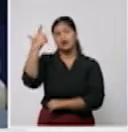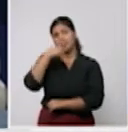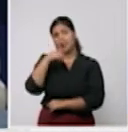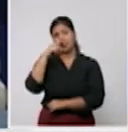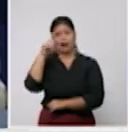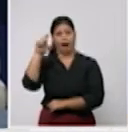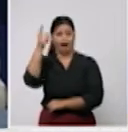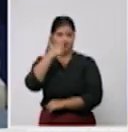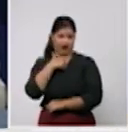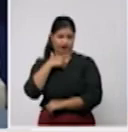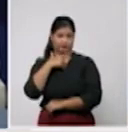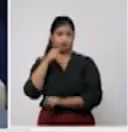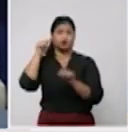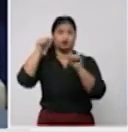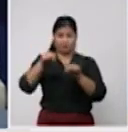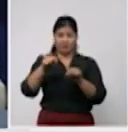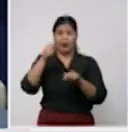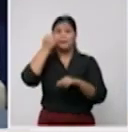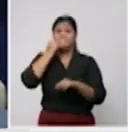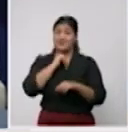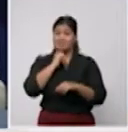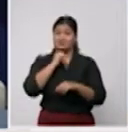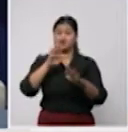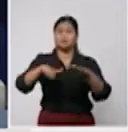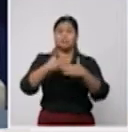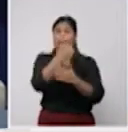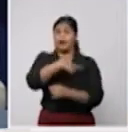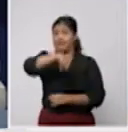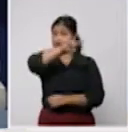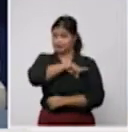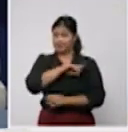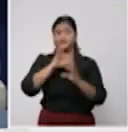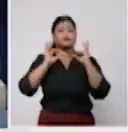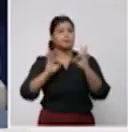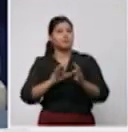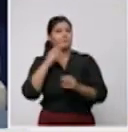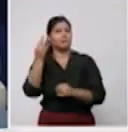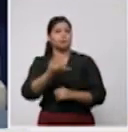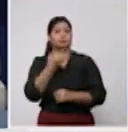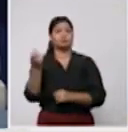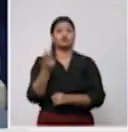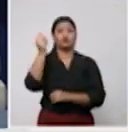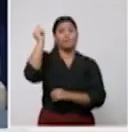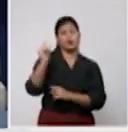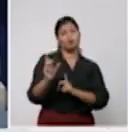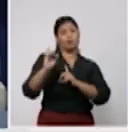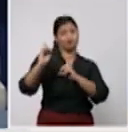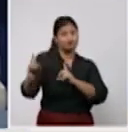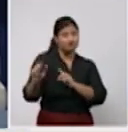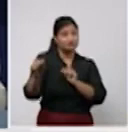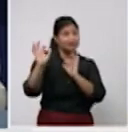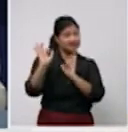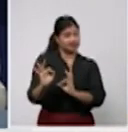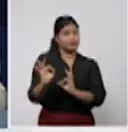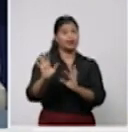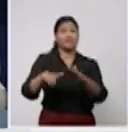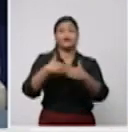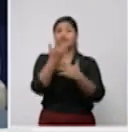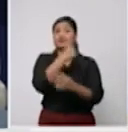confirmed cases. As I always mention, 2 patients were previously evacuated at the start of the